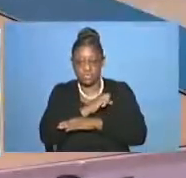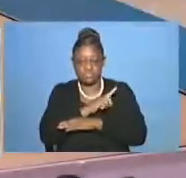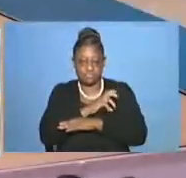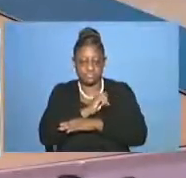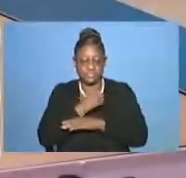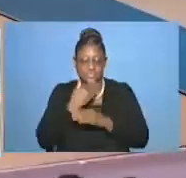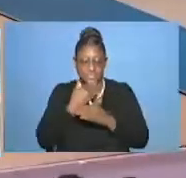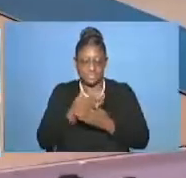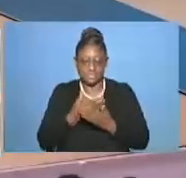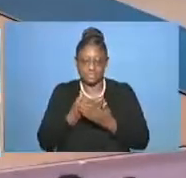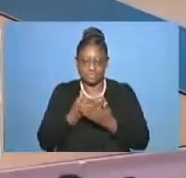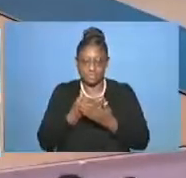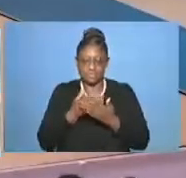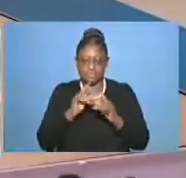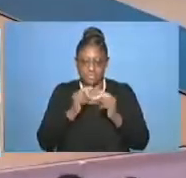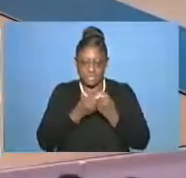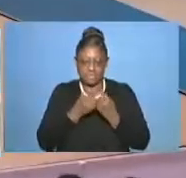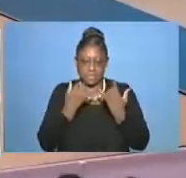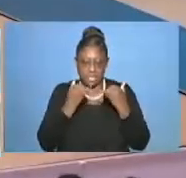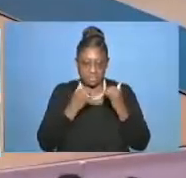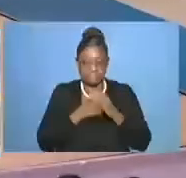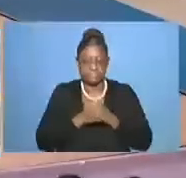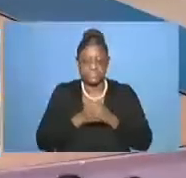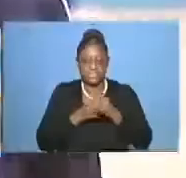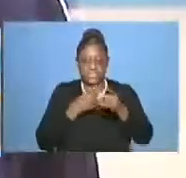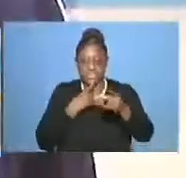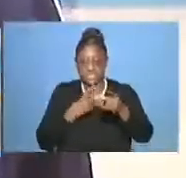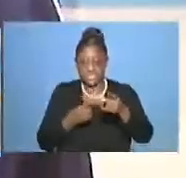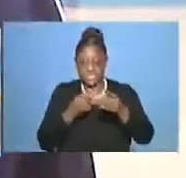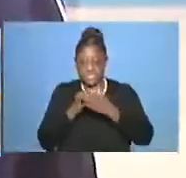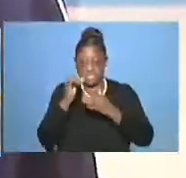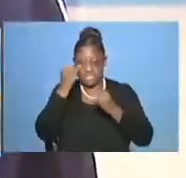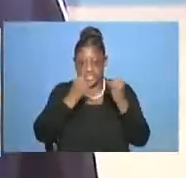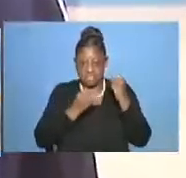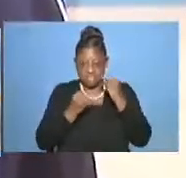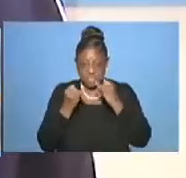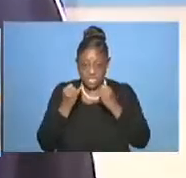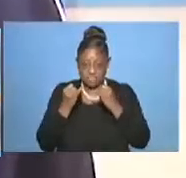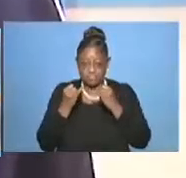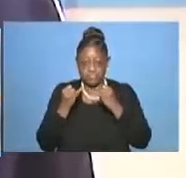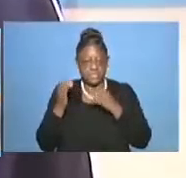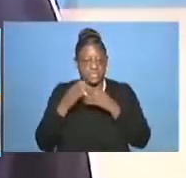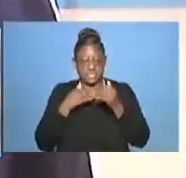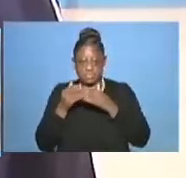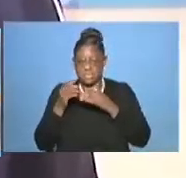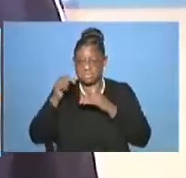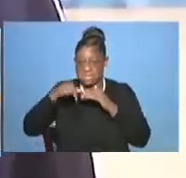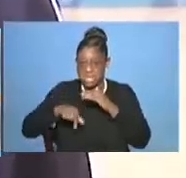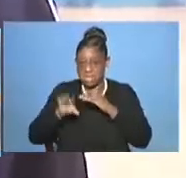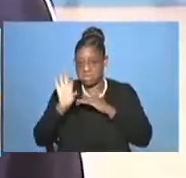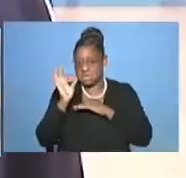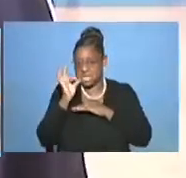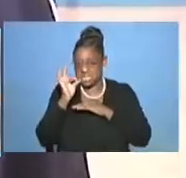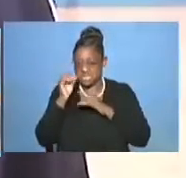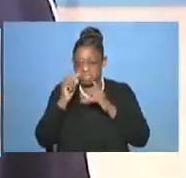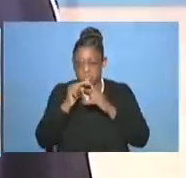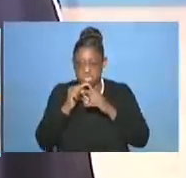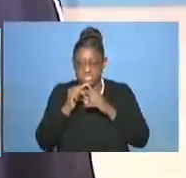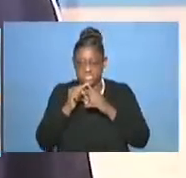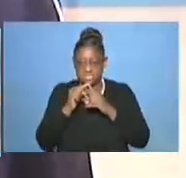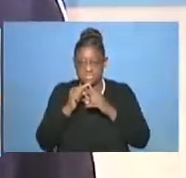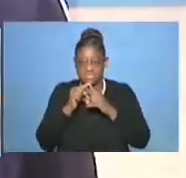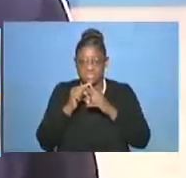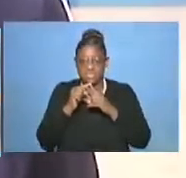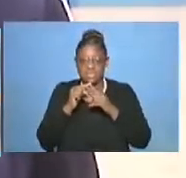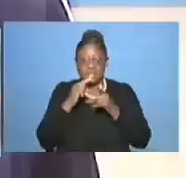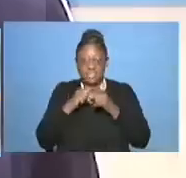effort. I thought that we had the resilience of us having that fight, no matter we was down, I think 19 points at one point in the third